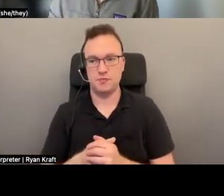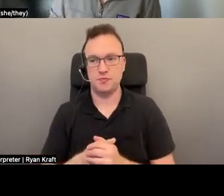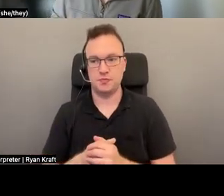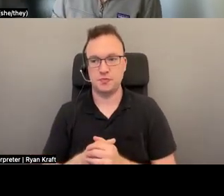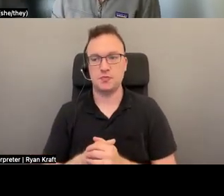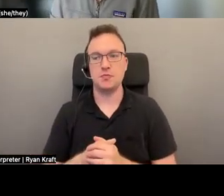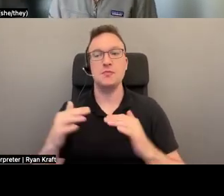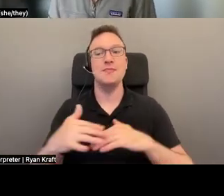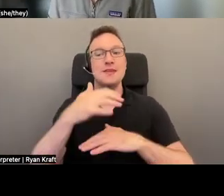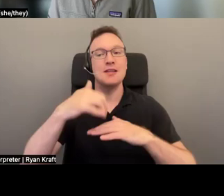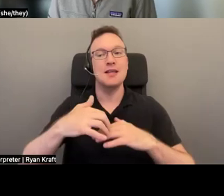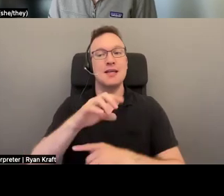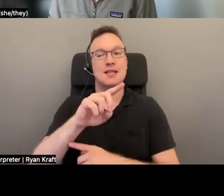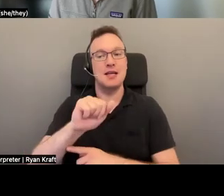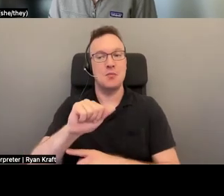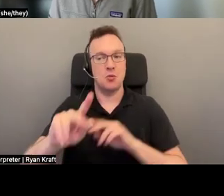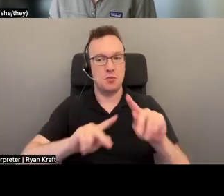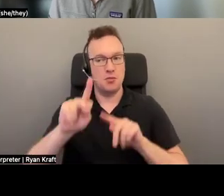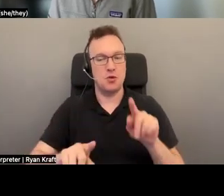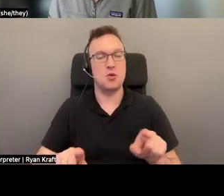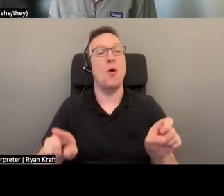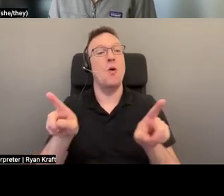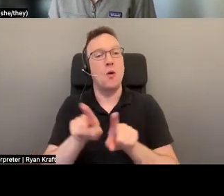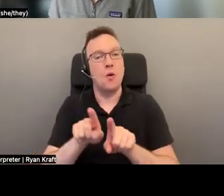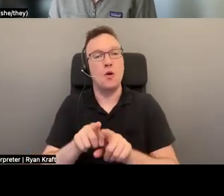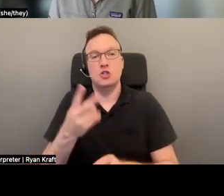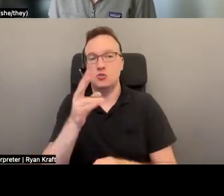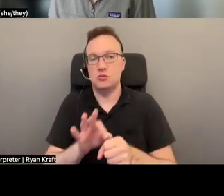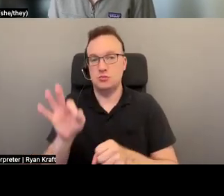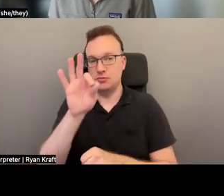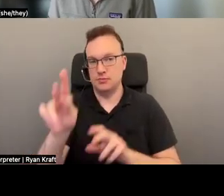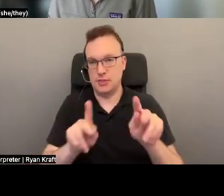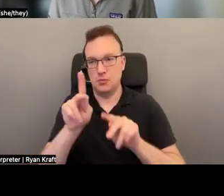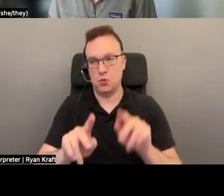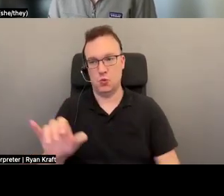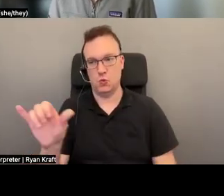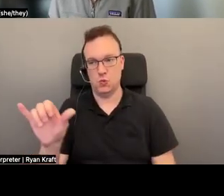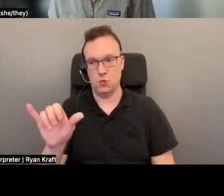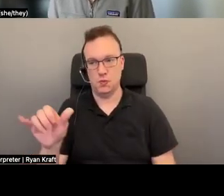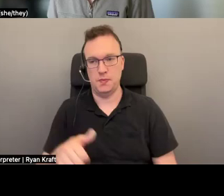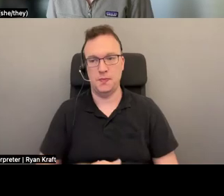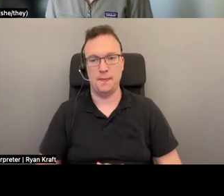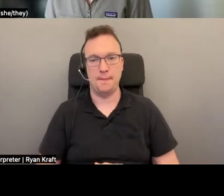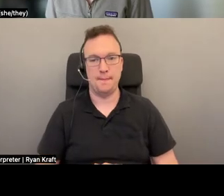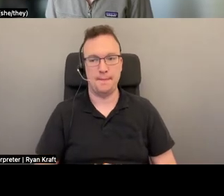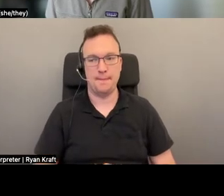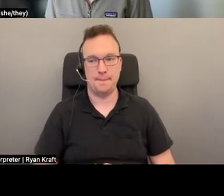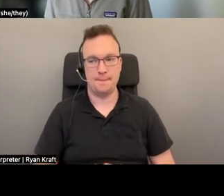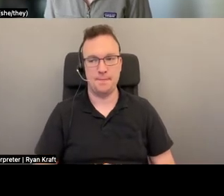Indigenous disabled persons, as well as to